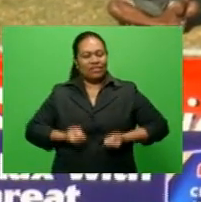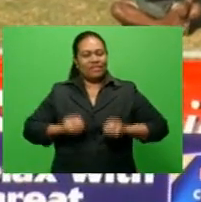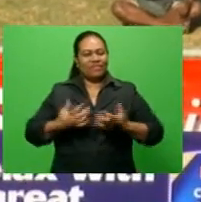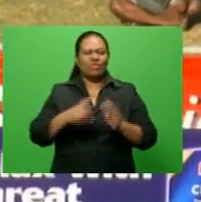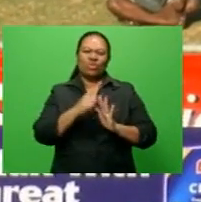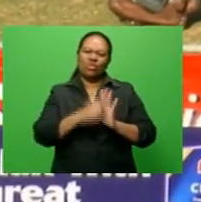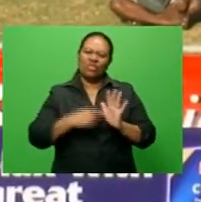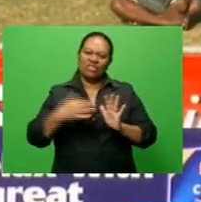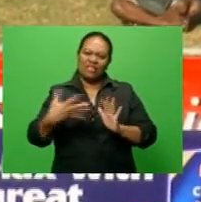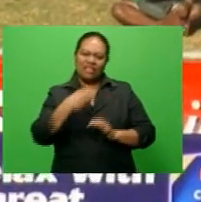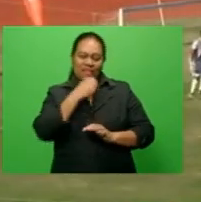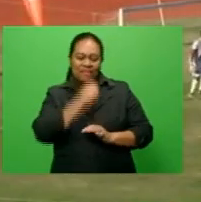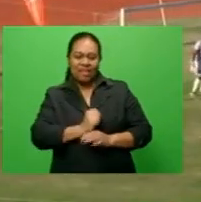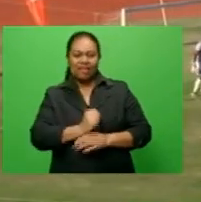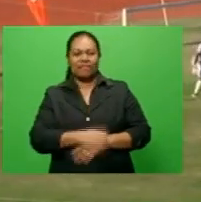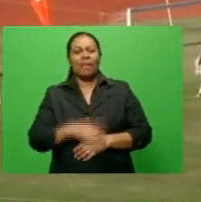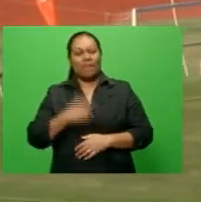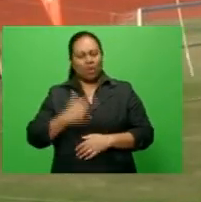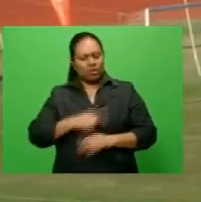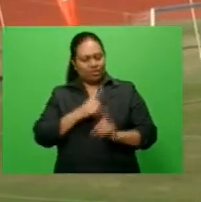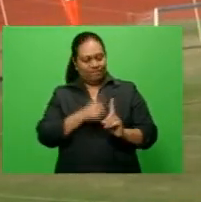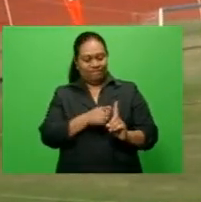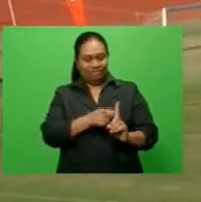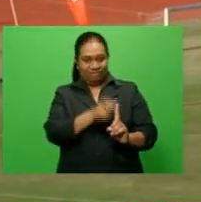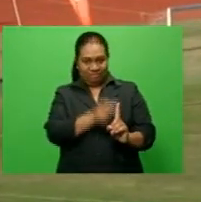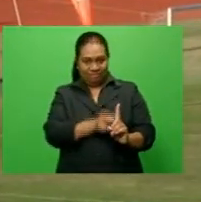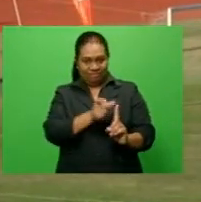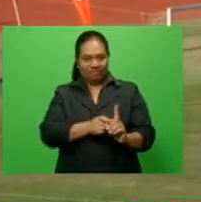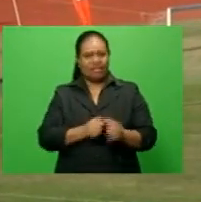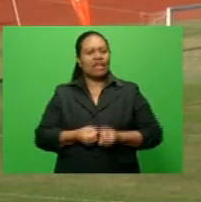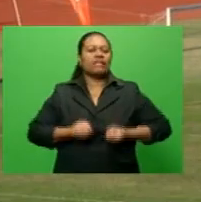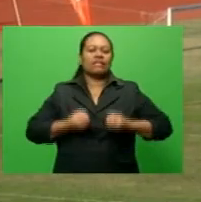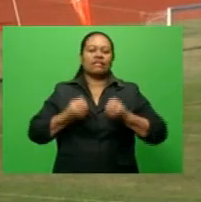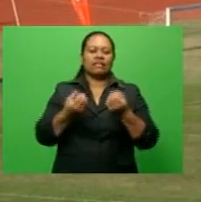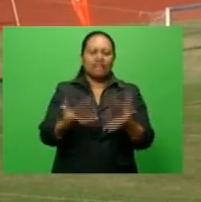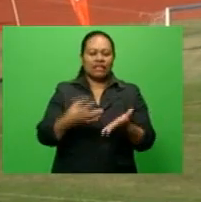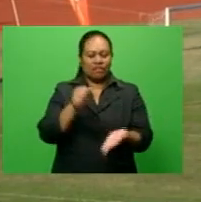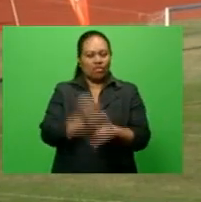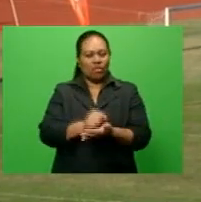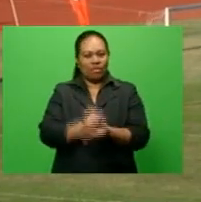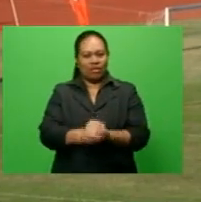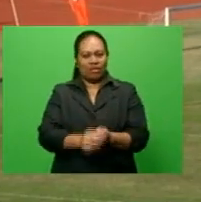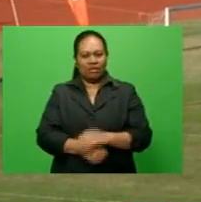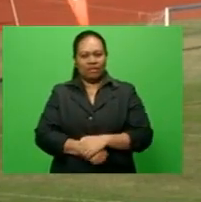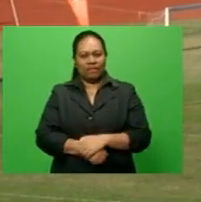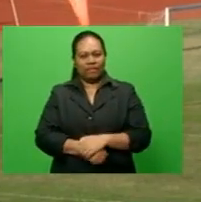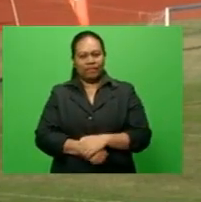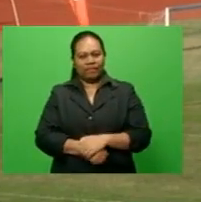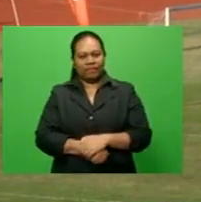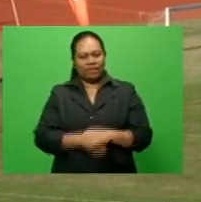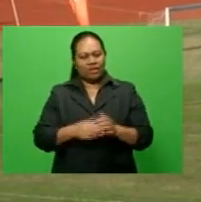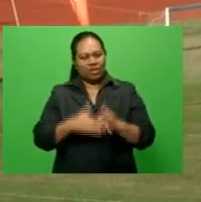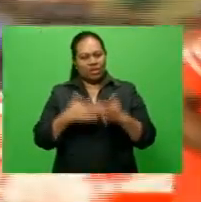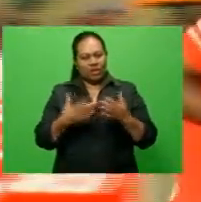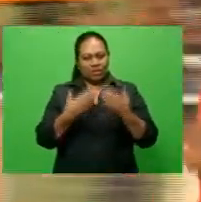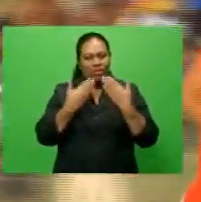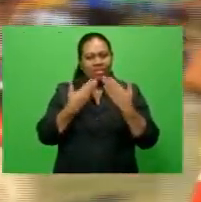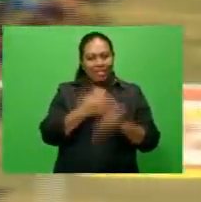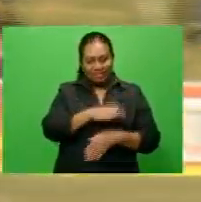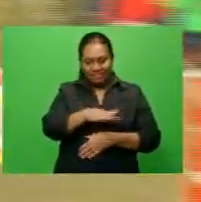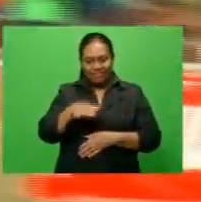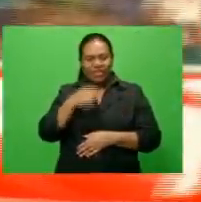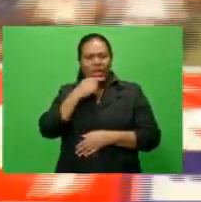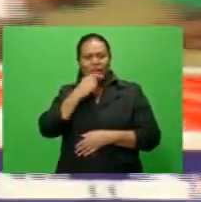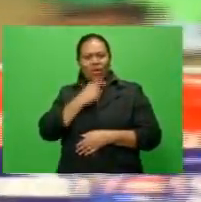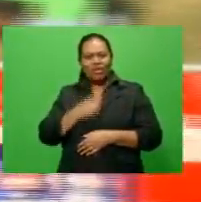Sesel. He's one of our upcoming players, very dedicated, and I think credit goes to all the boys for